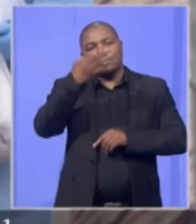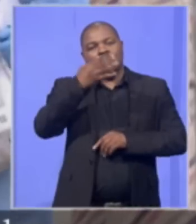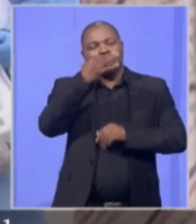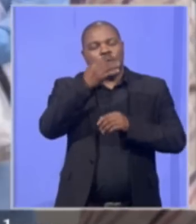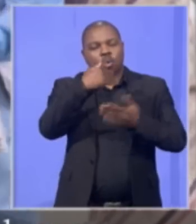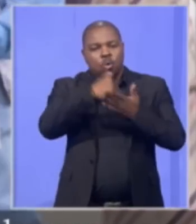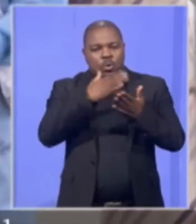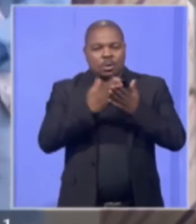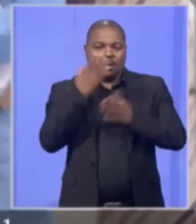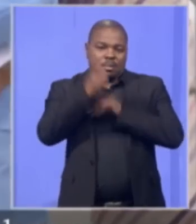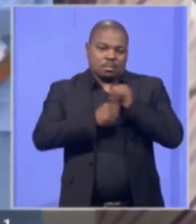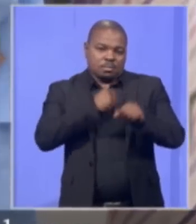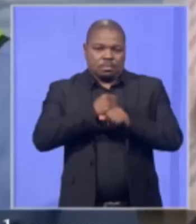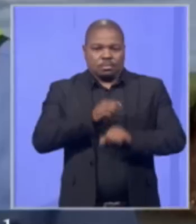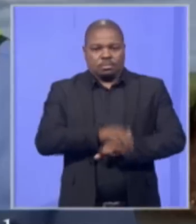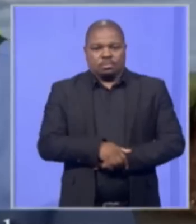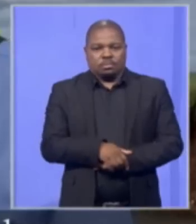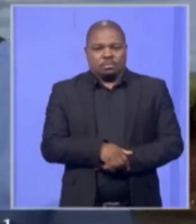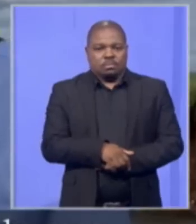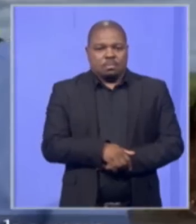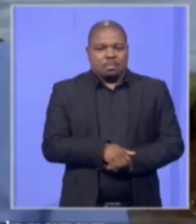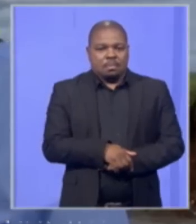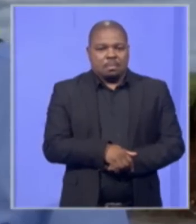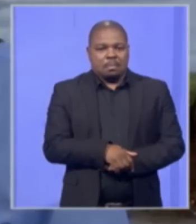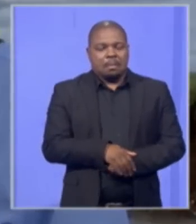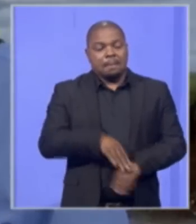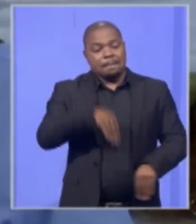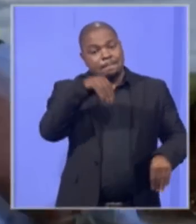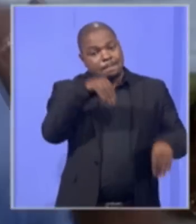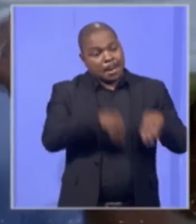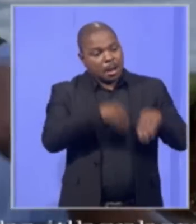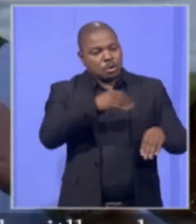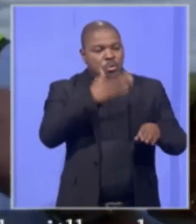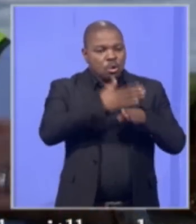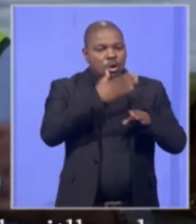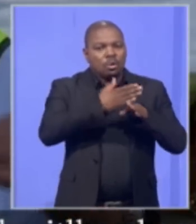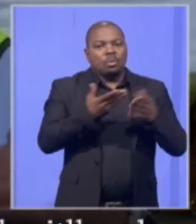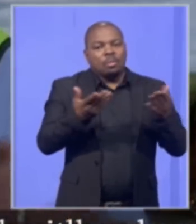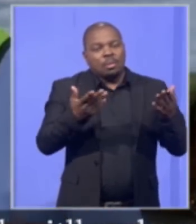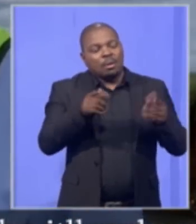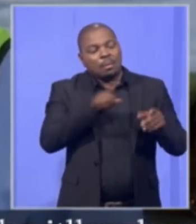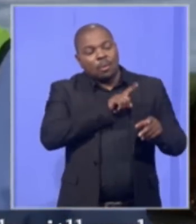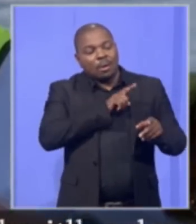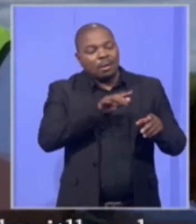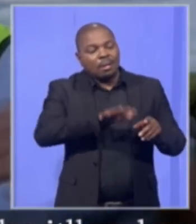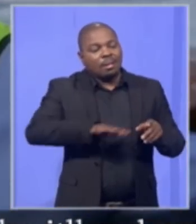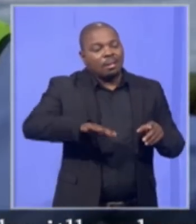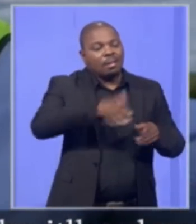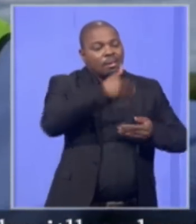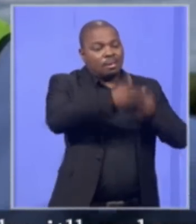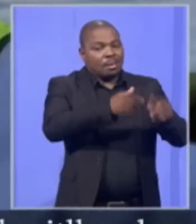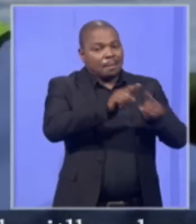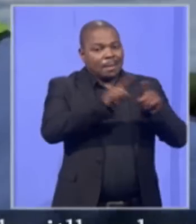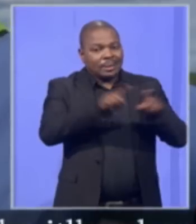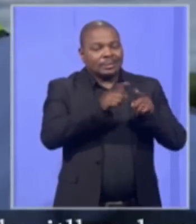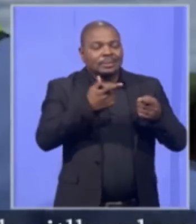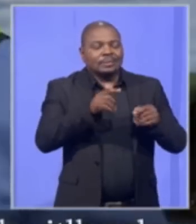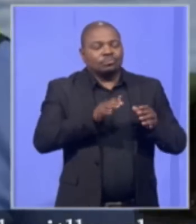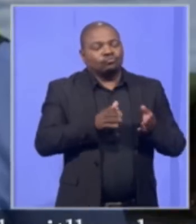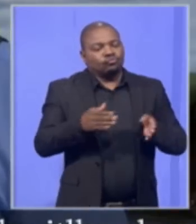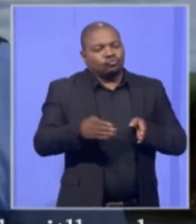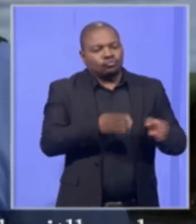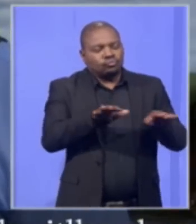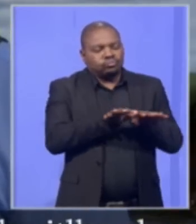ngwaga. Mining operations are currently taken out where this bee-sprayed river itself has actually pushed up on the banks and